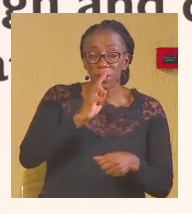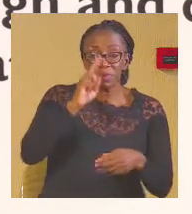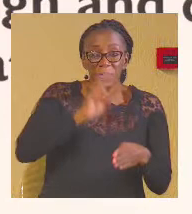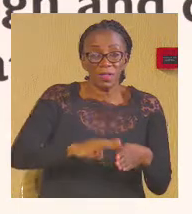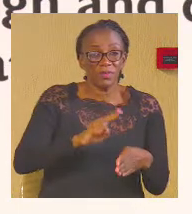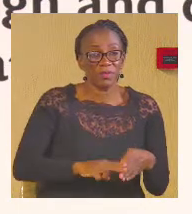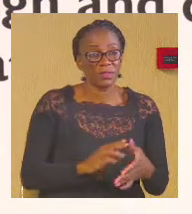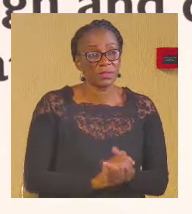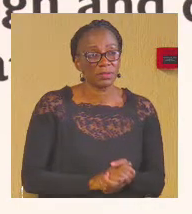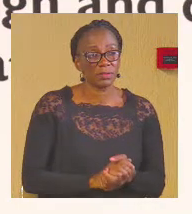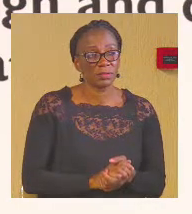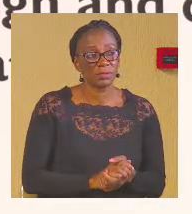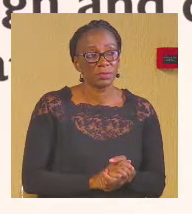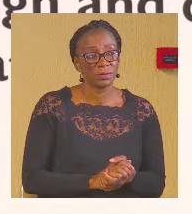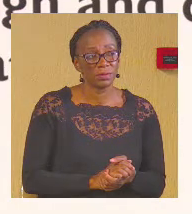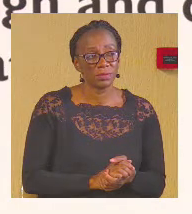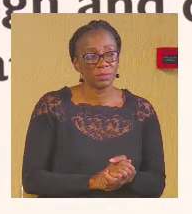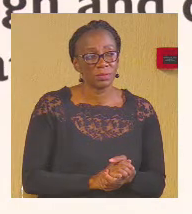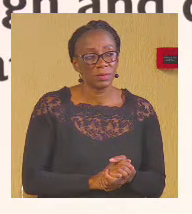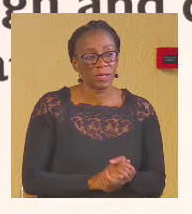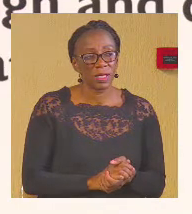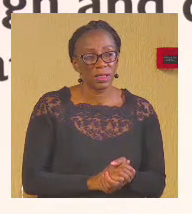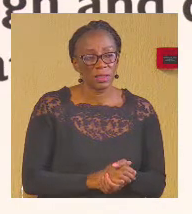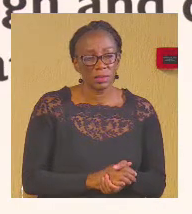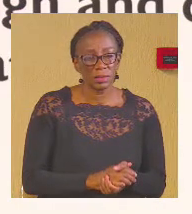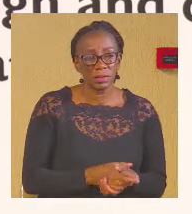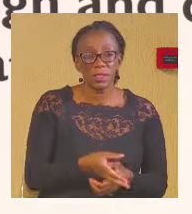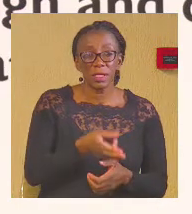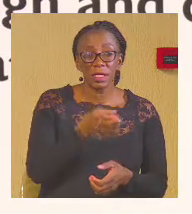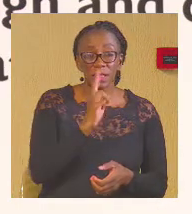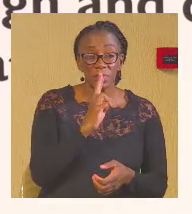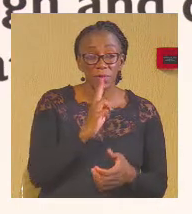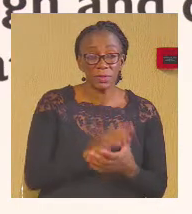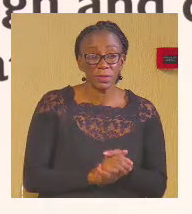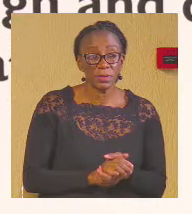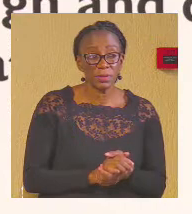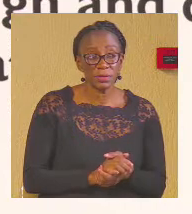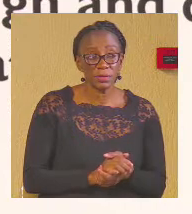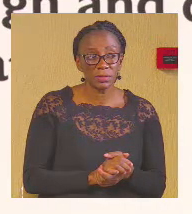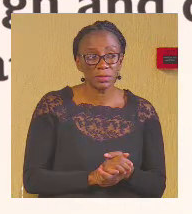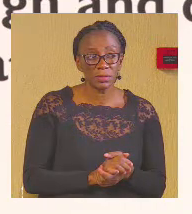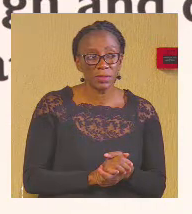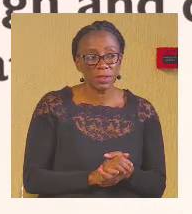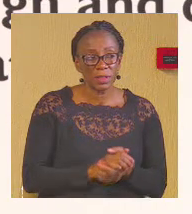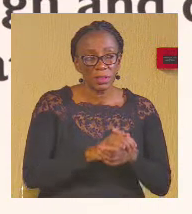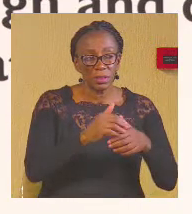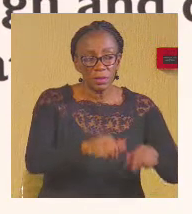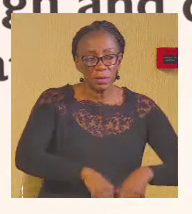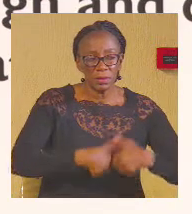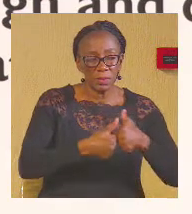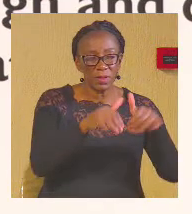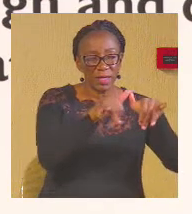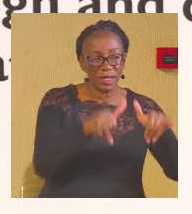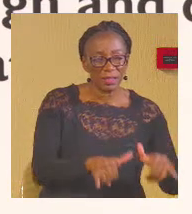the response is obviously dependent on a resilient health system. Now, resilience of a health system has got quite a number of